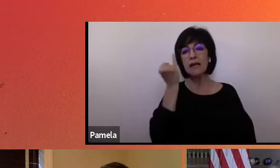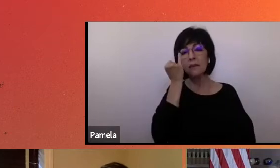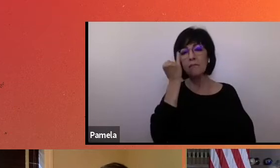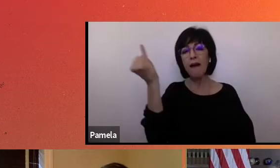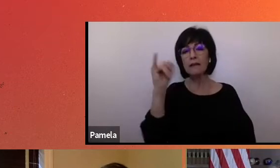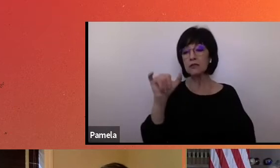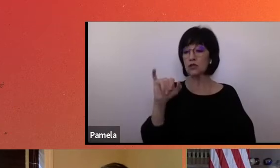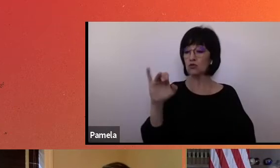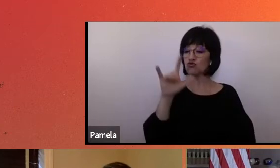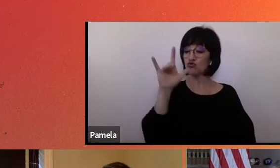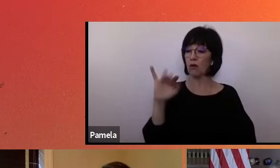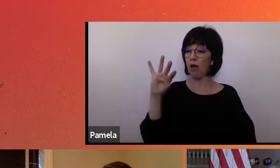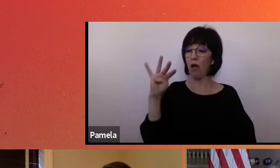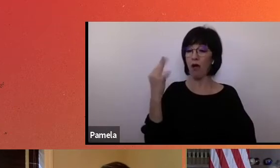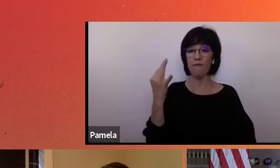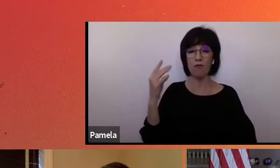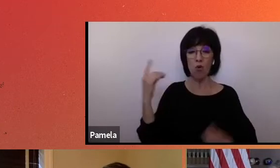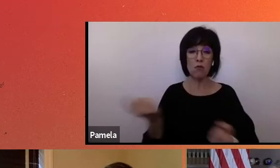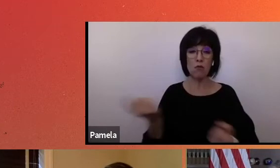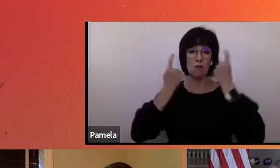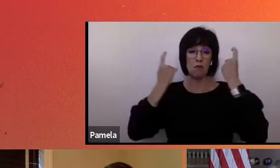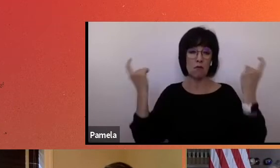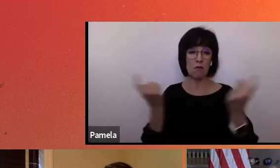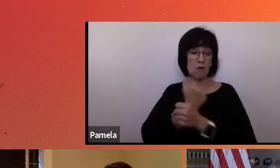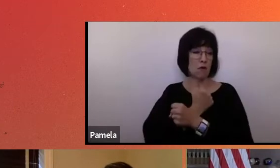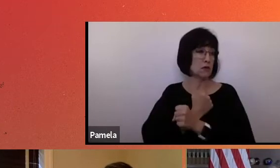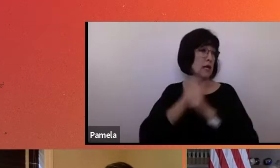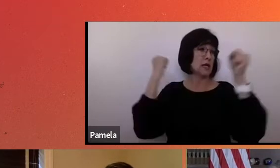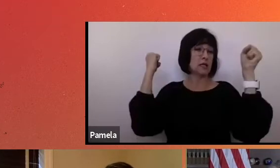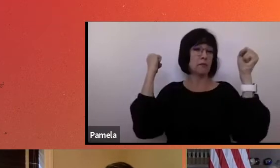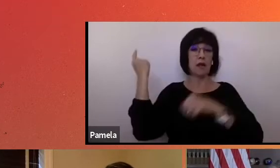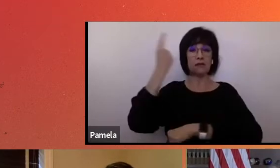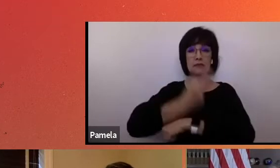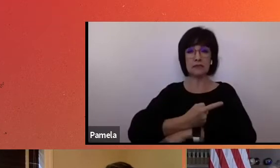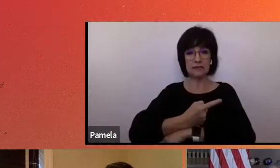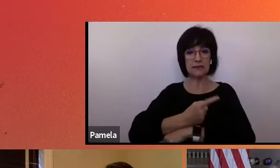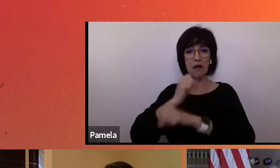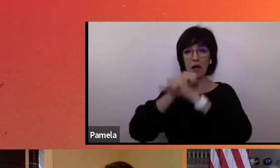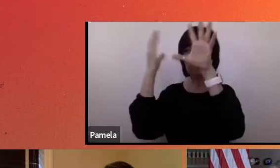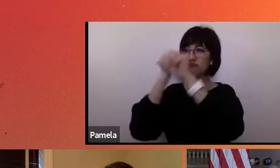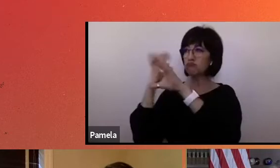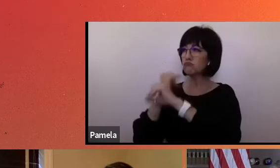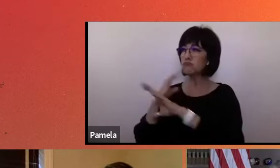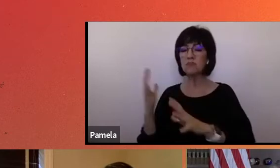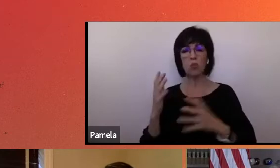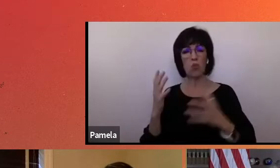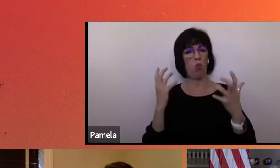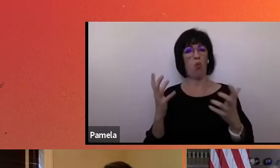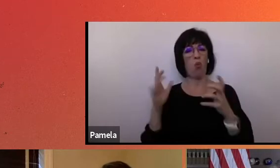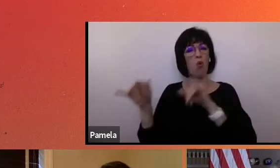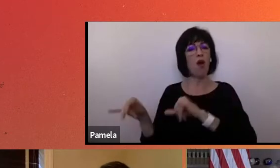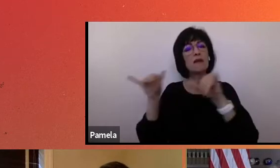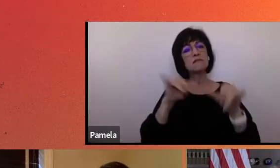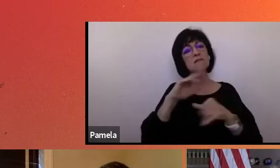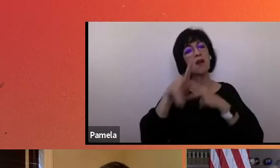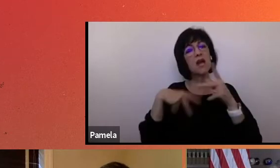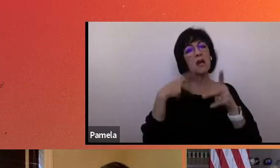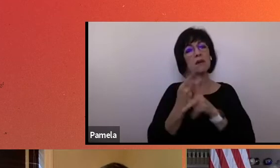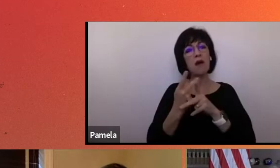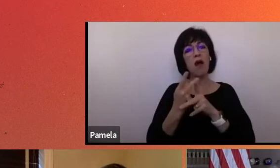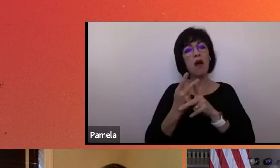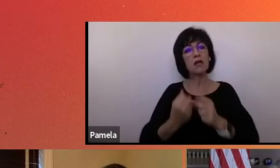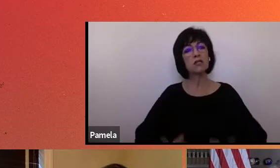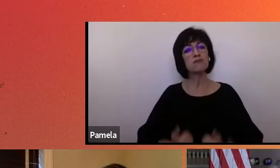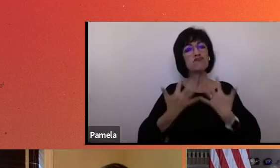to inform people about the need for understanding history, because the underlying